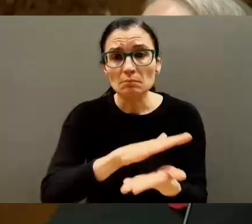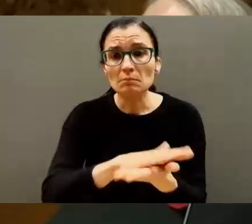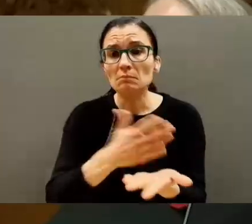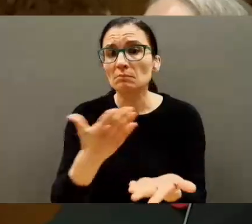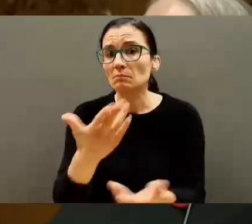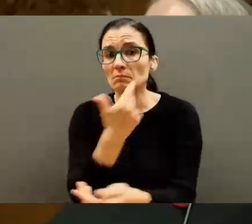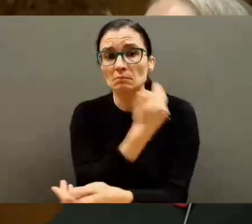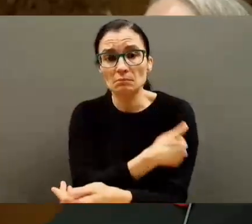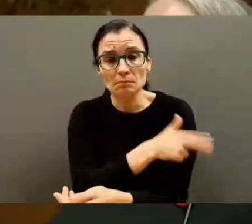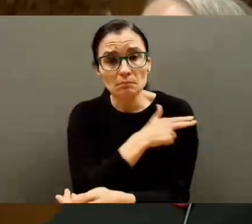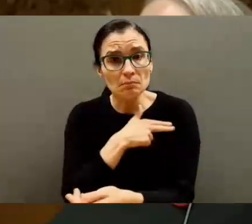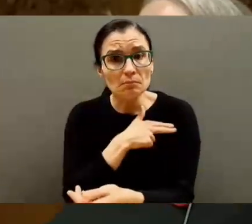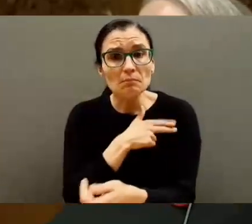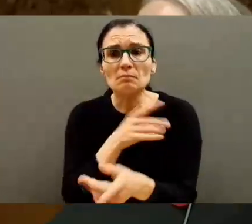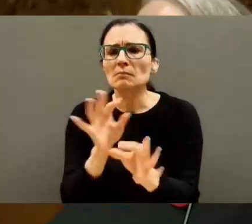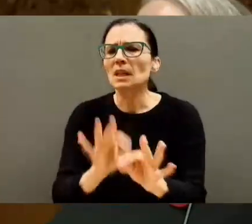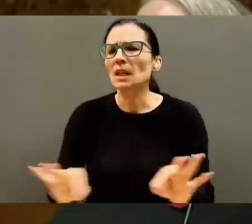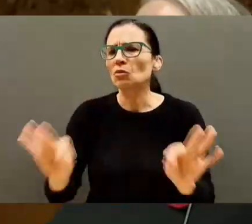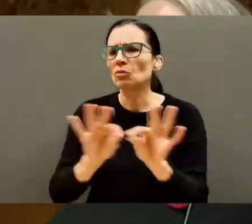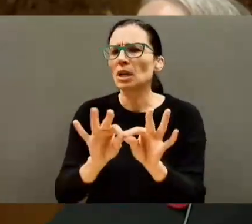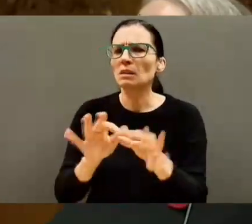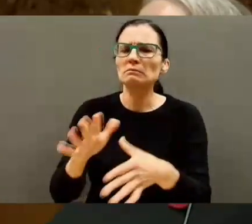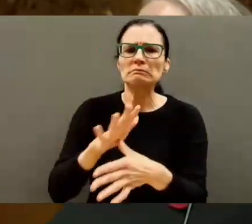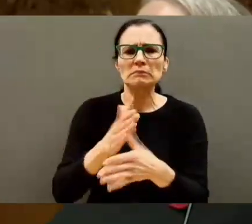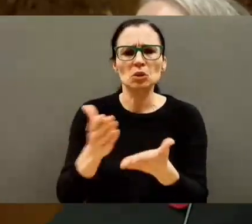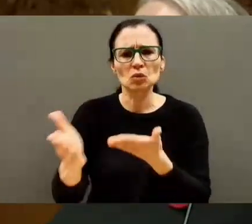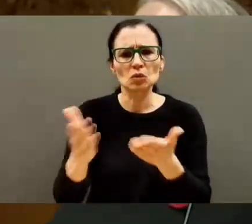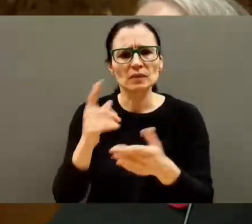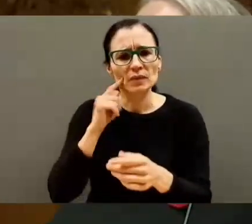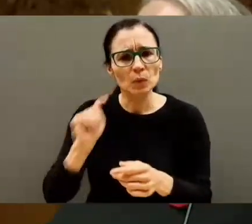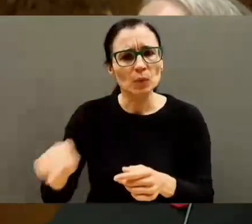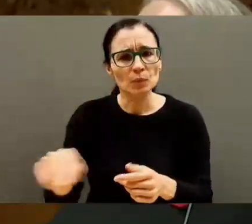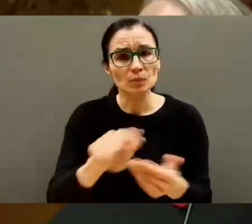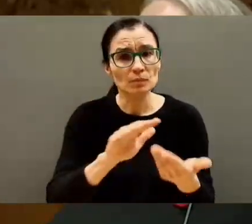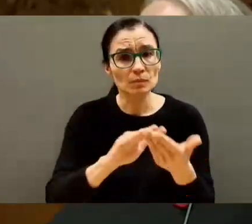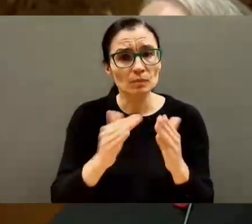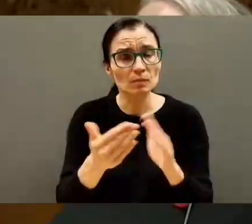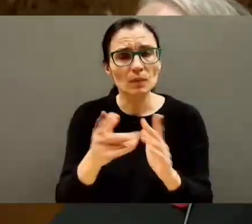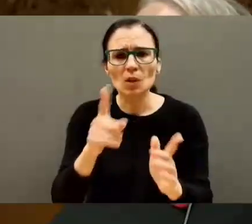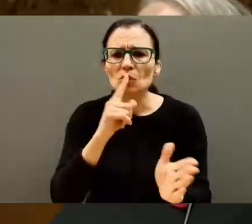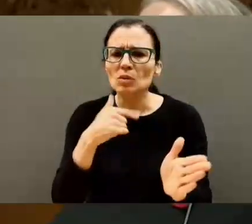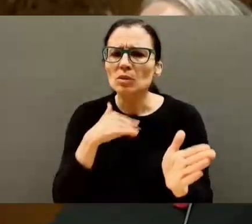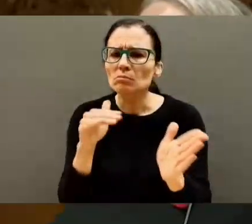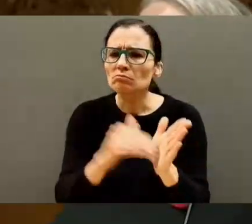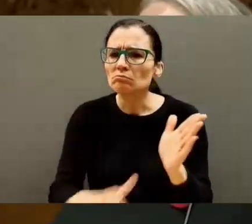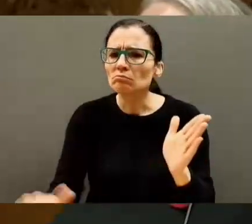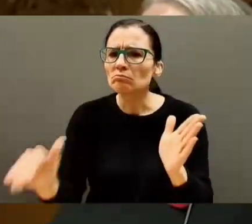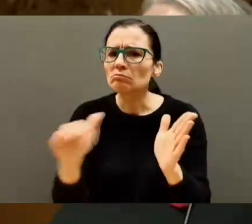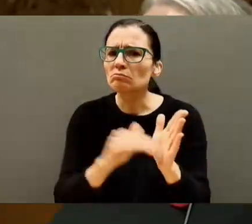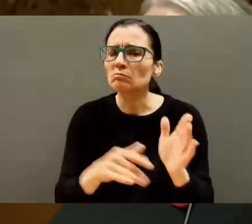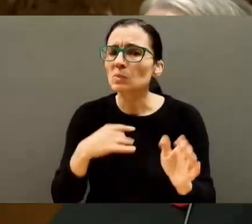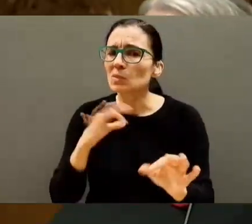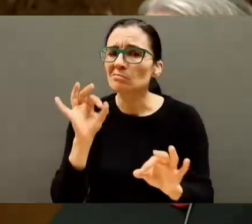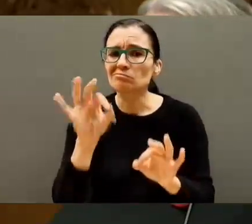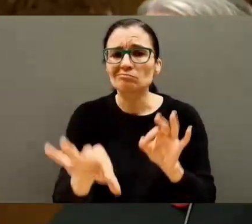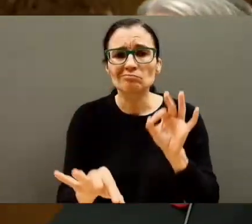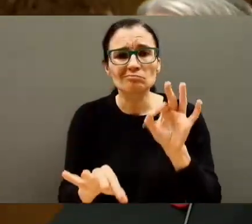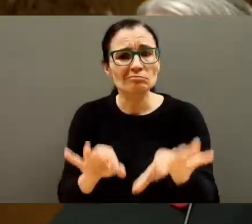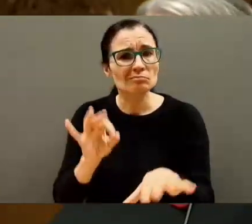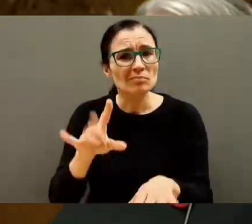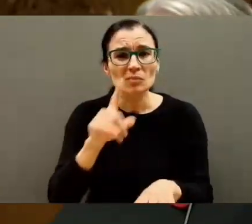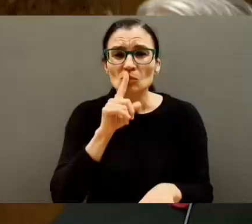communities. And we have heard time and time again that although we are making the single largest investment